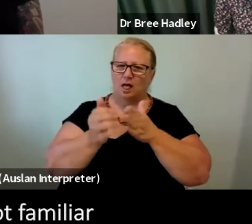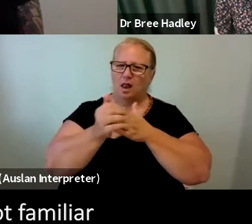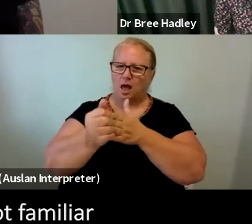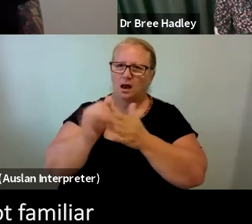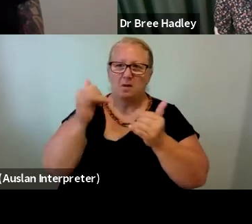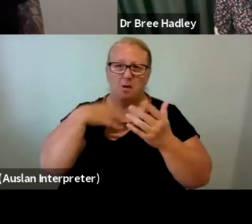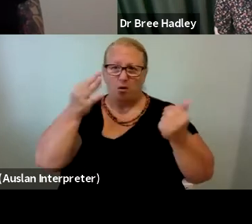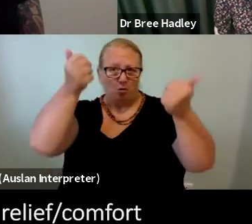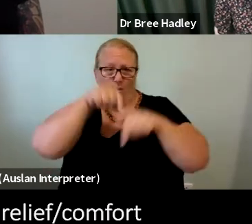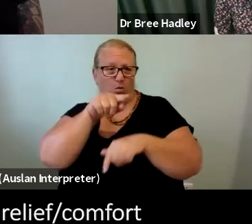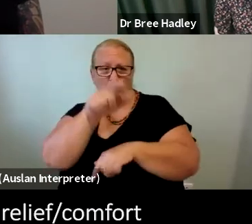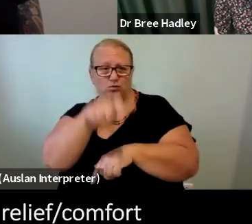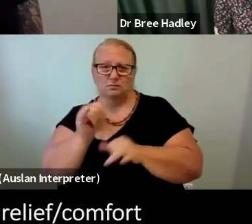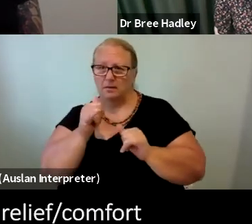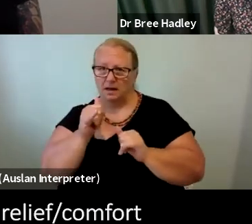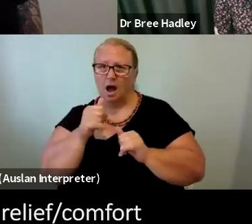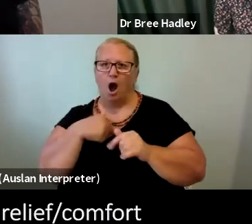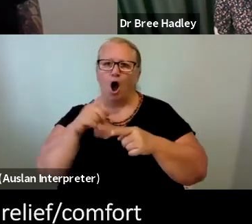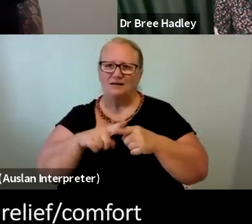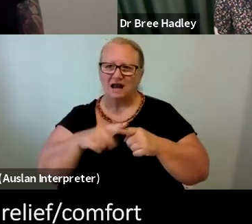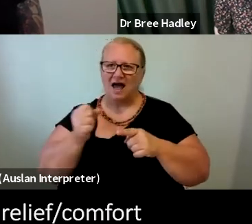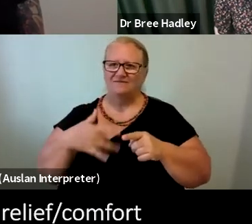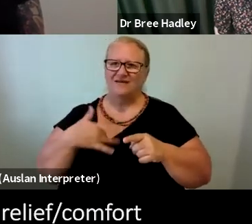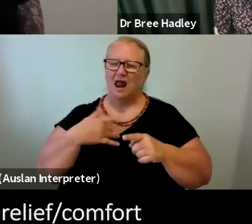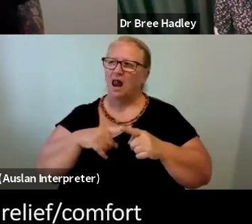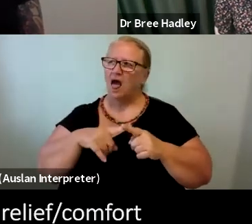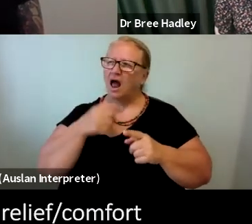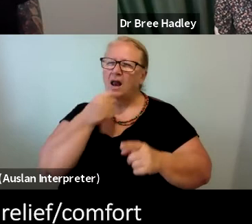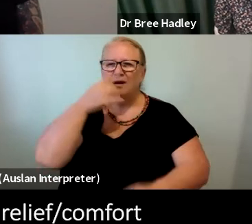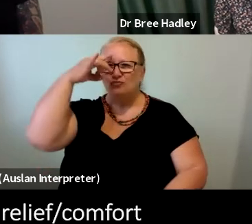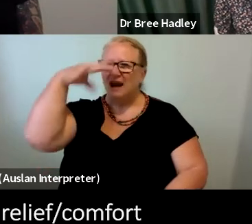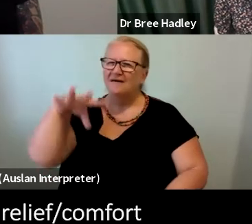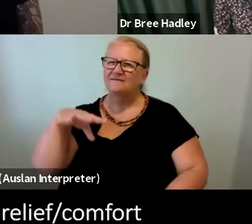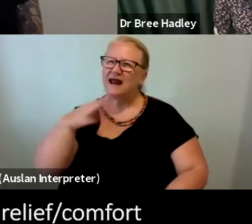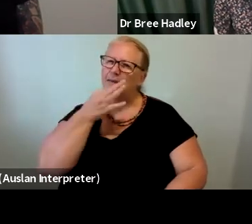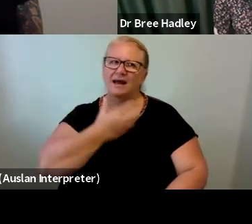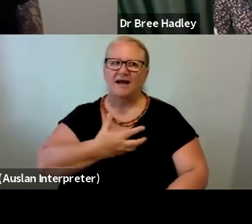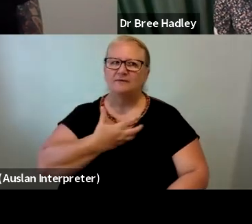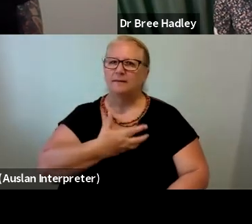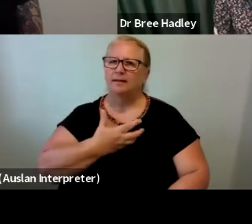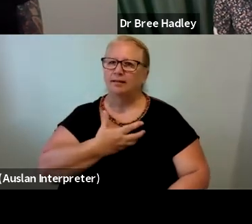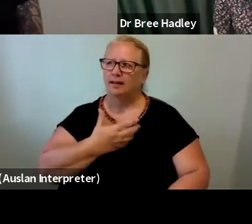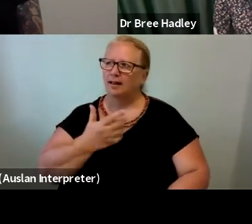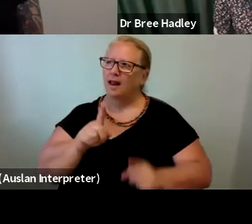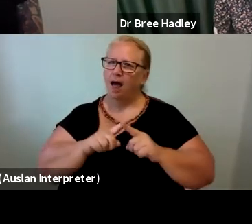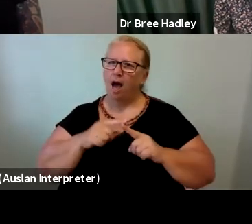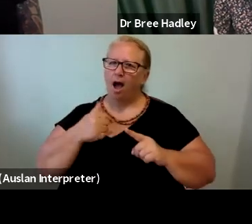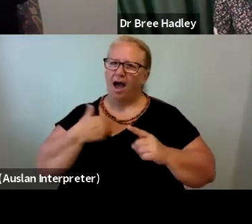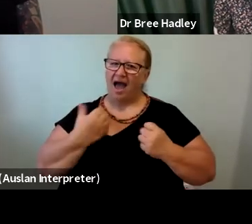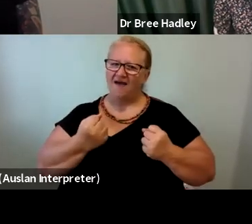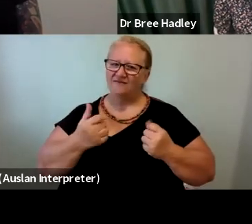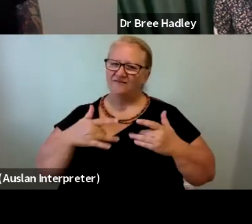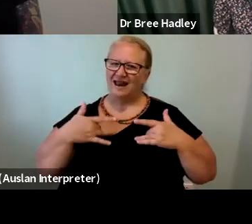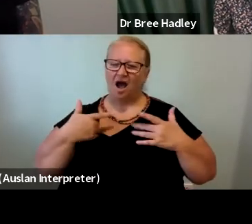leading the space, I do feel a sense of relief and comfort that perhaps I am safe here. I